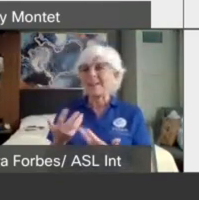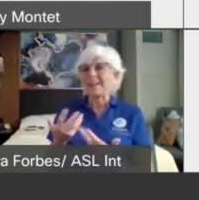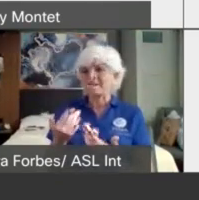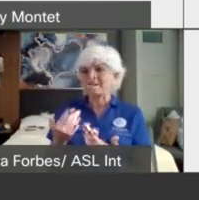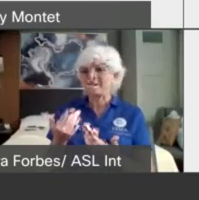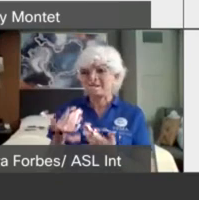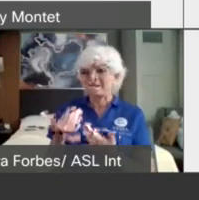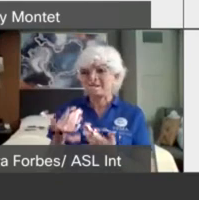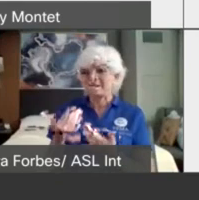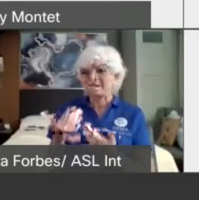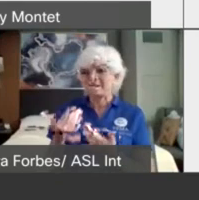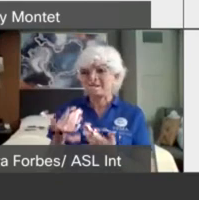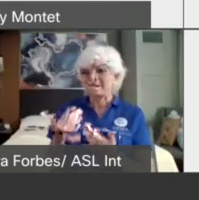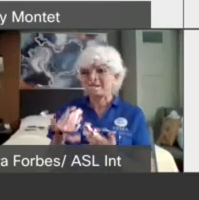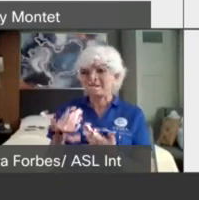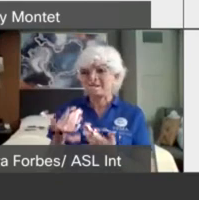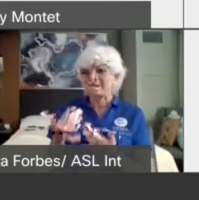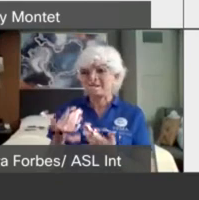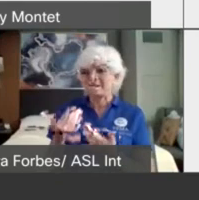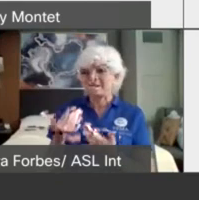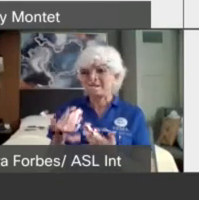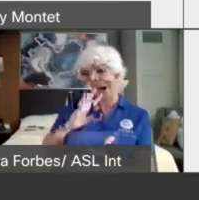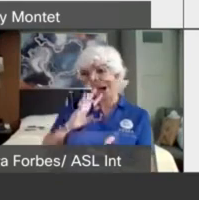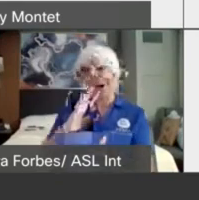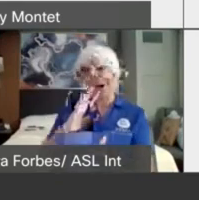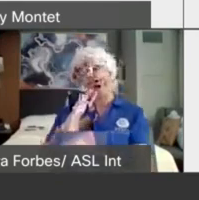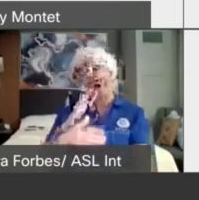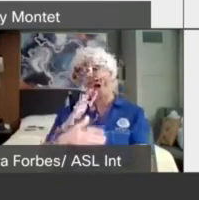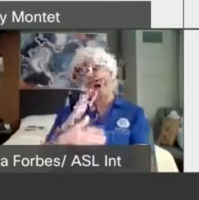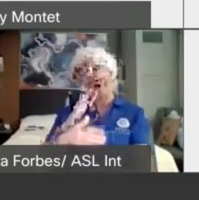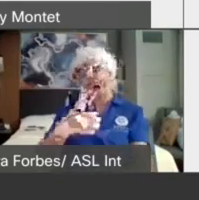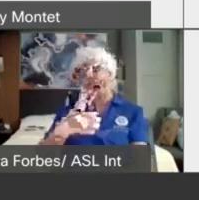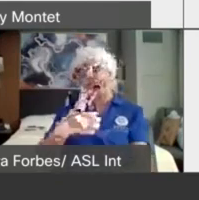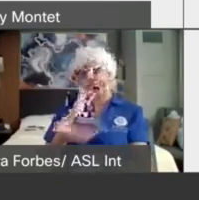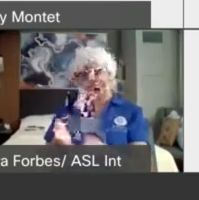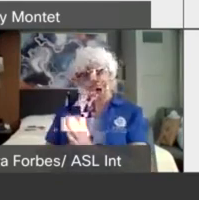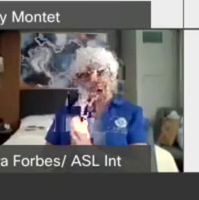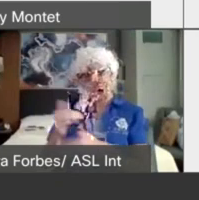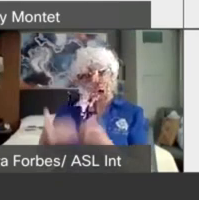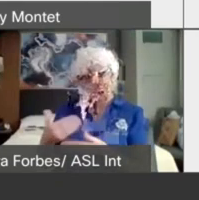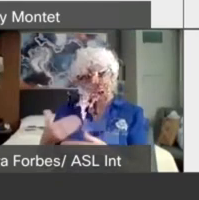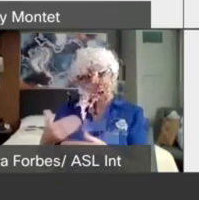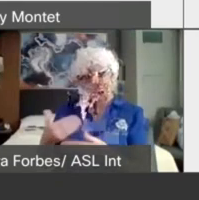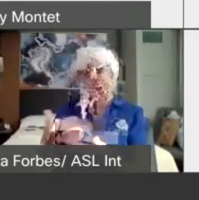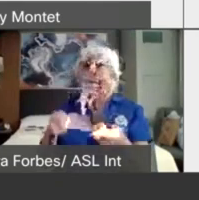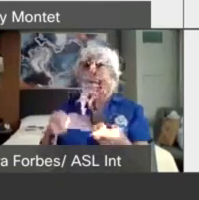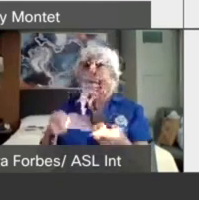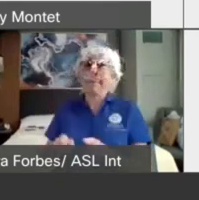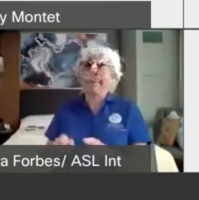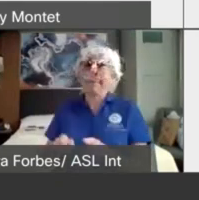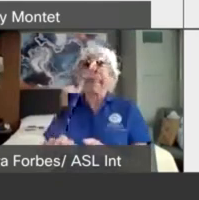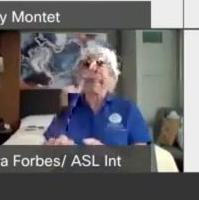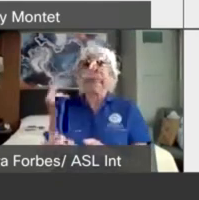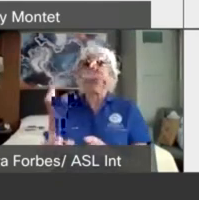know I talk a lot. Okay. So the appeals process, when what happens when someone gets